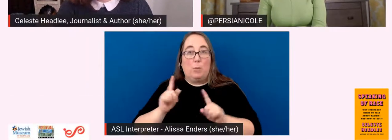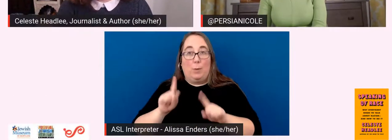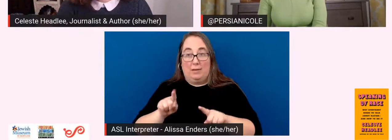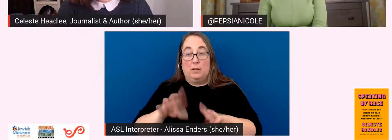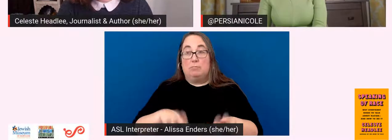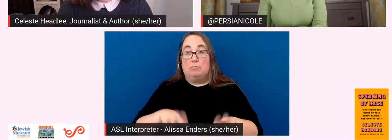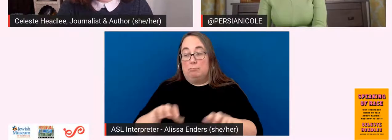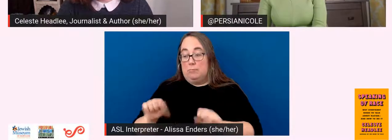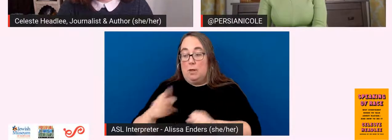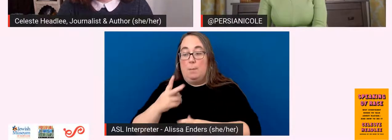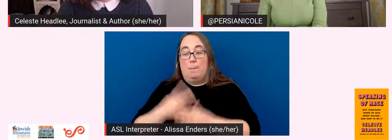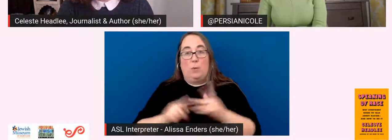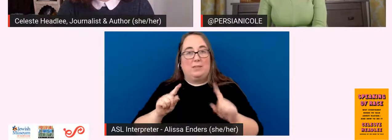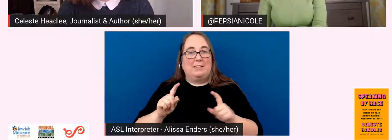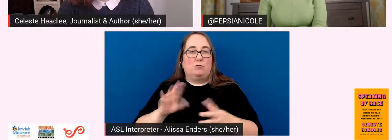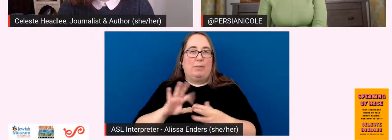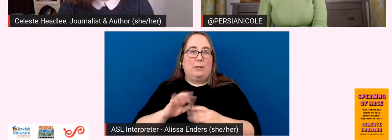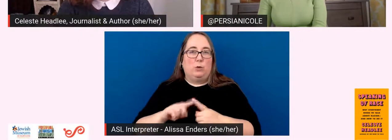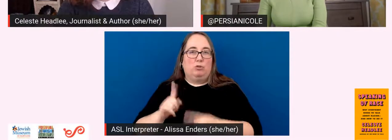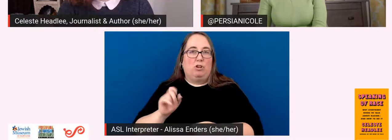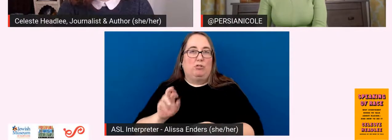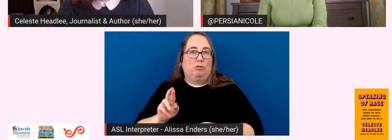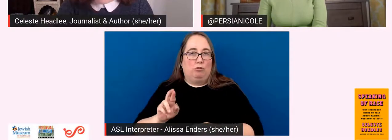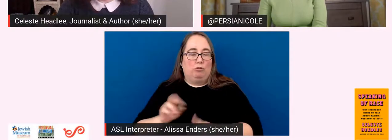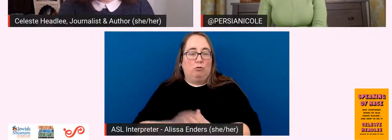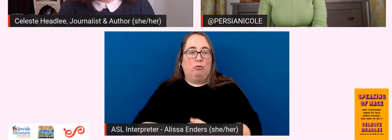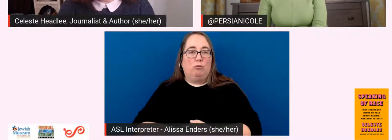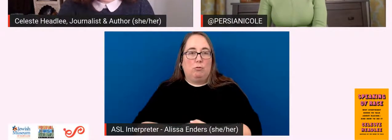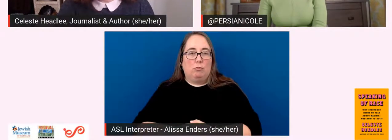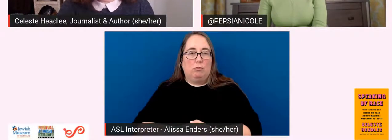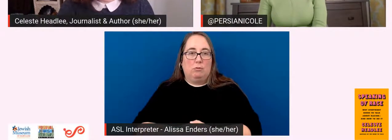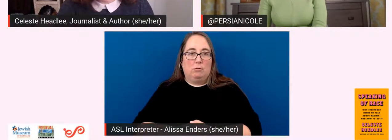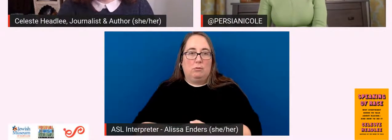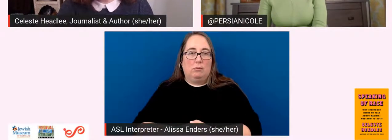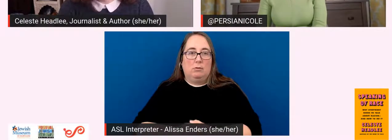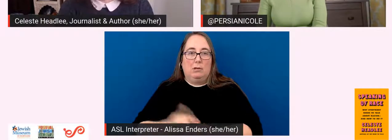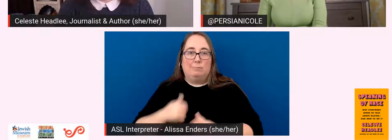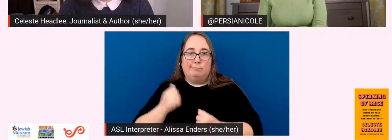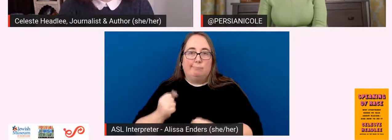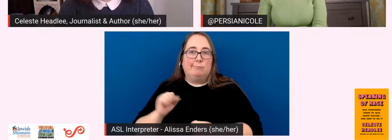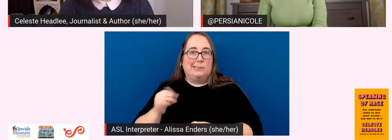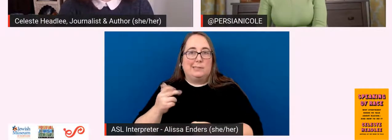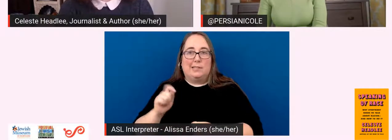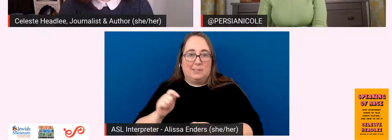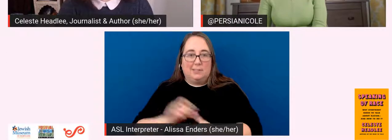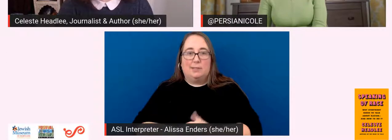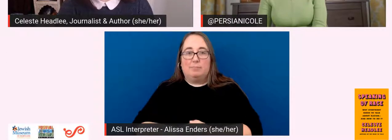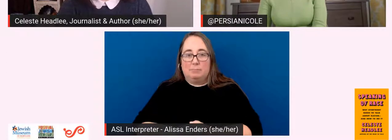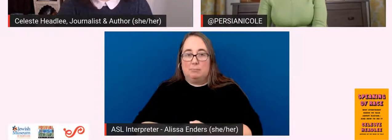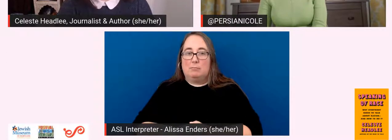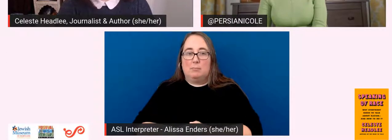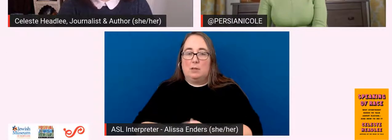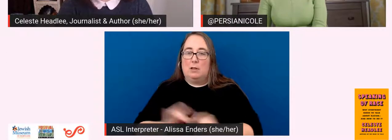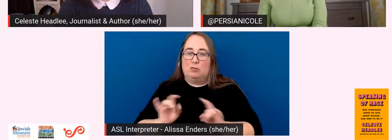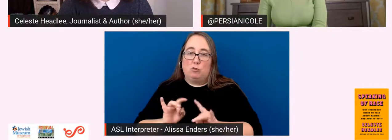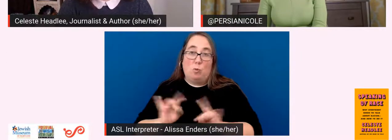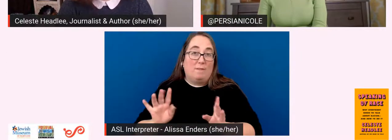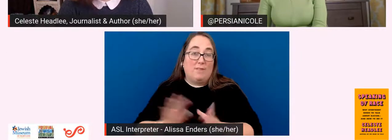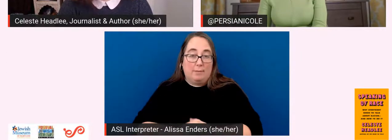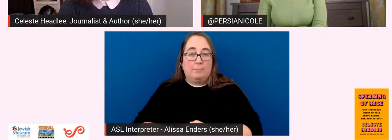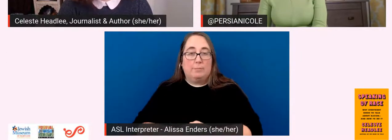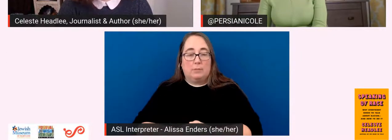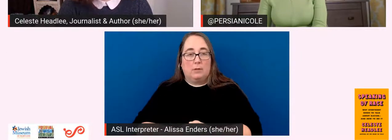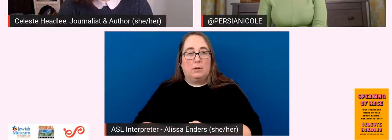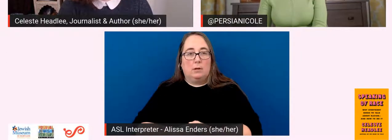tests that were related to gender. And boy, am I sexist. I mean, it's horrifying.